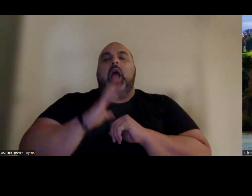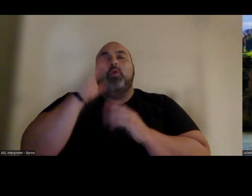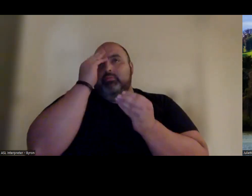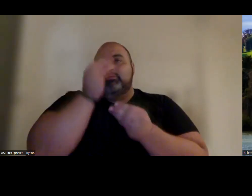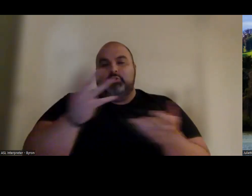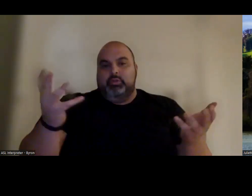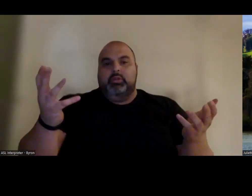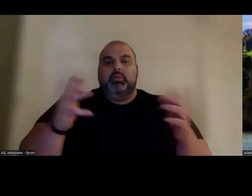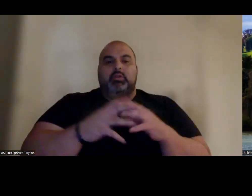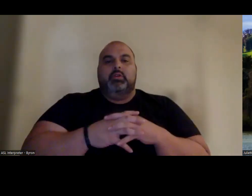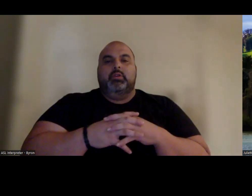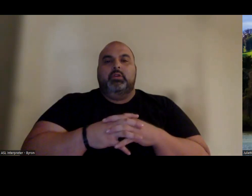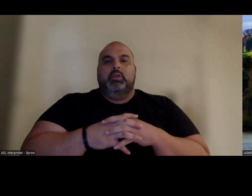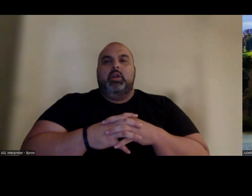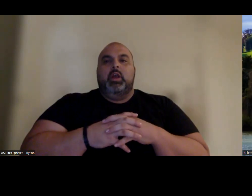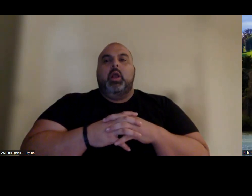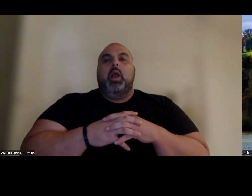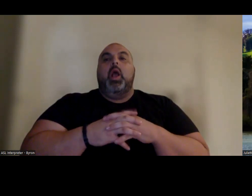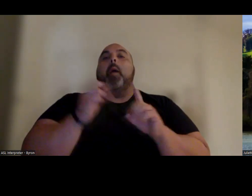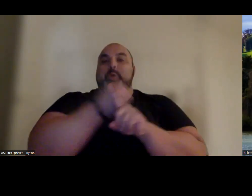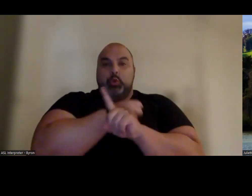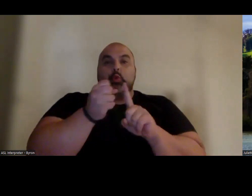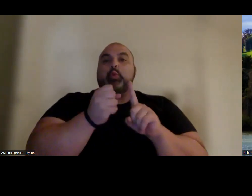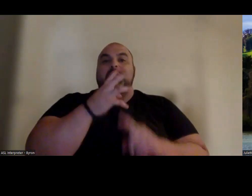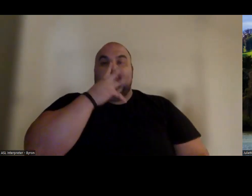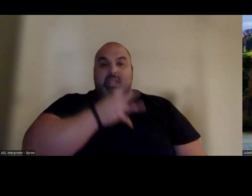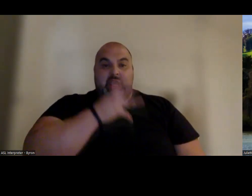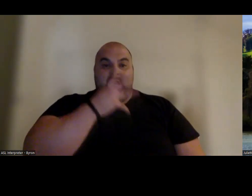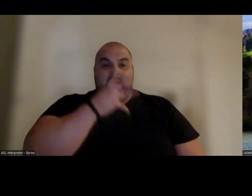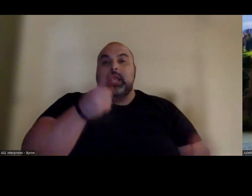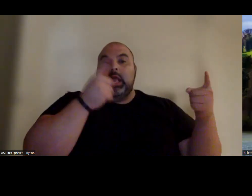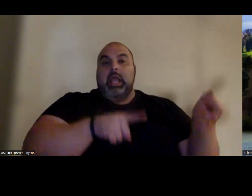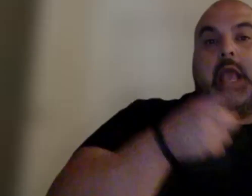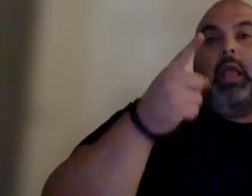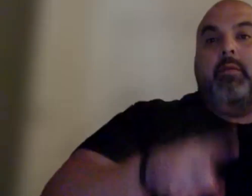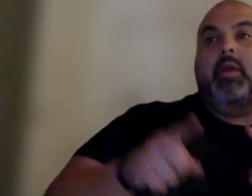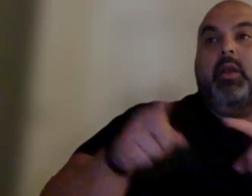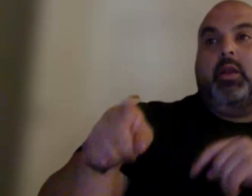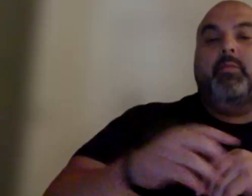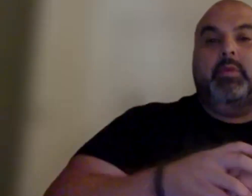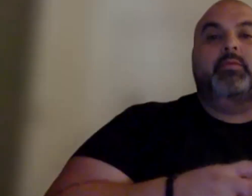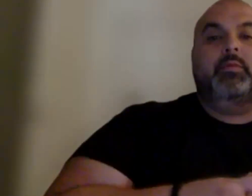a lot of abuse and neglect happened and continues to happen.